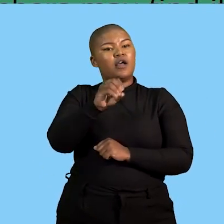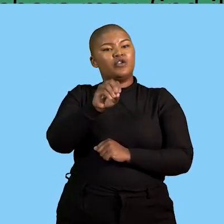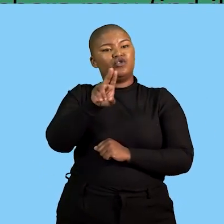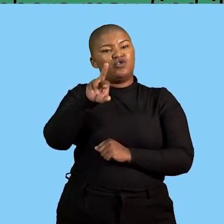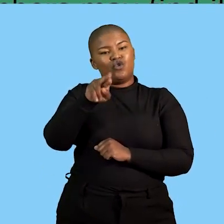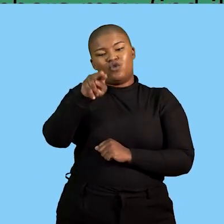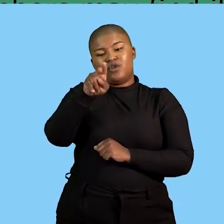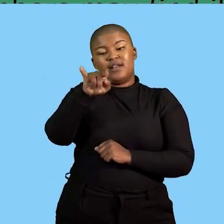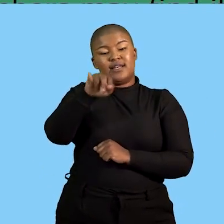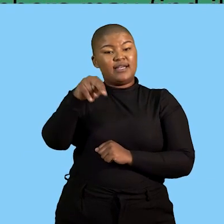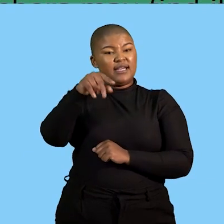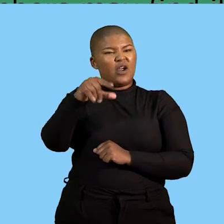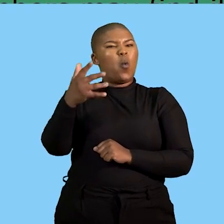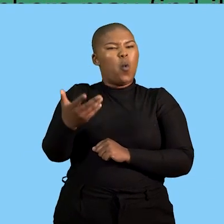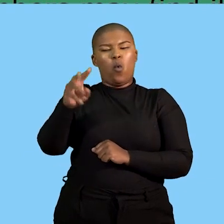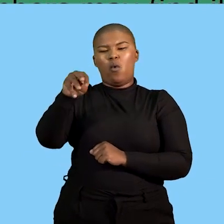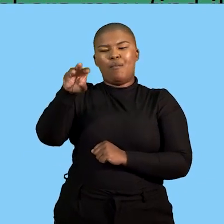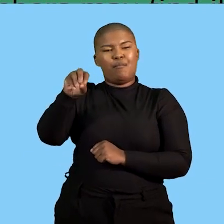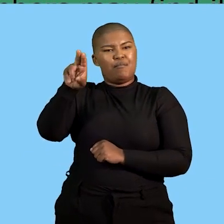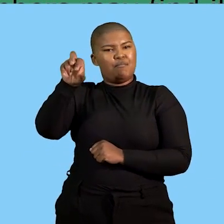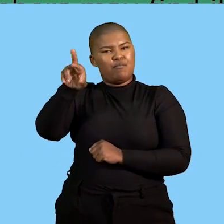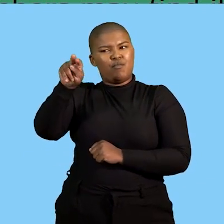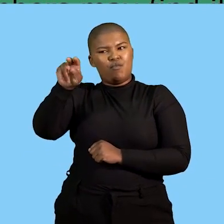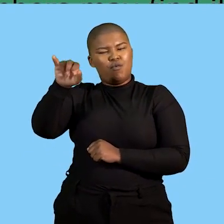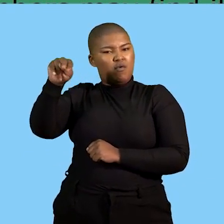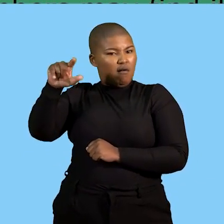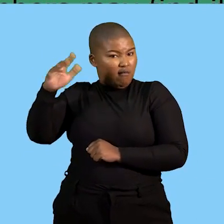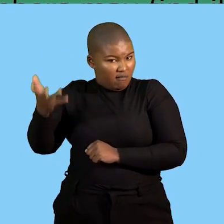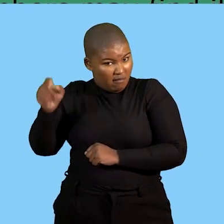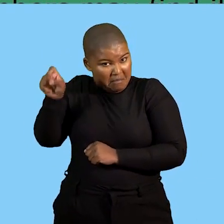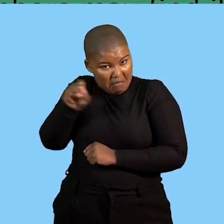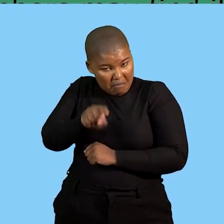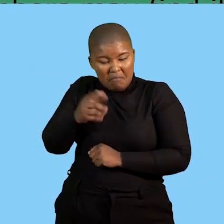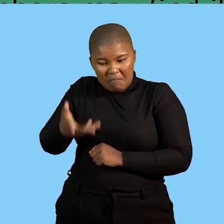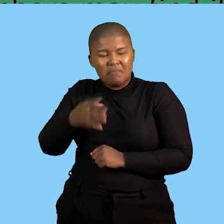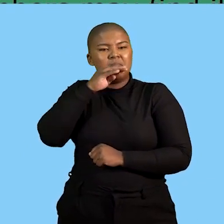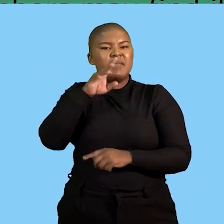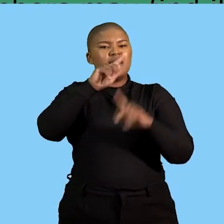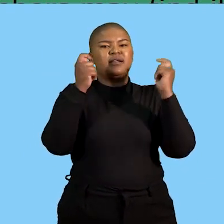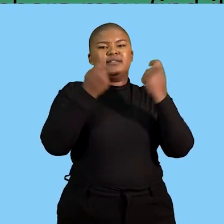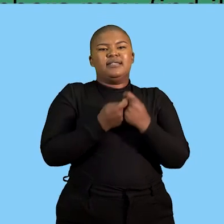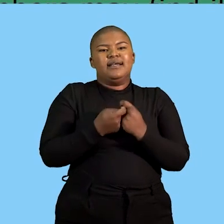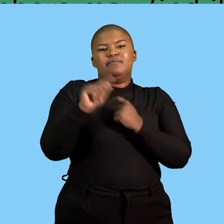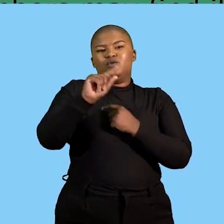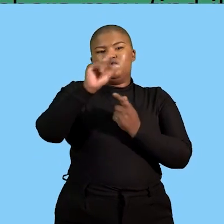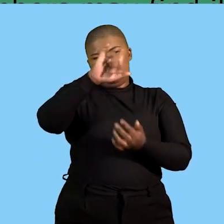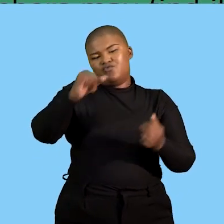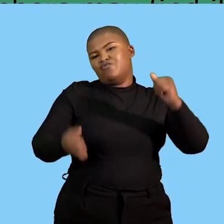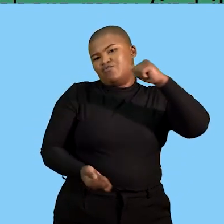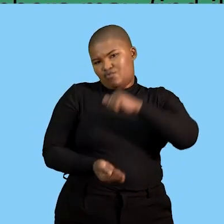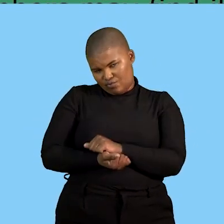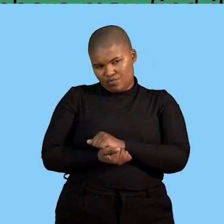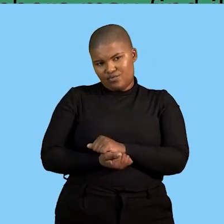members or the team is about to dissolve, but the task must be completed before